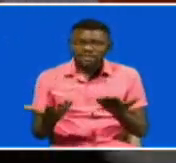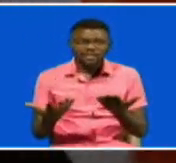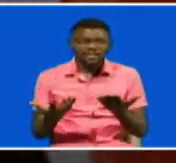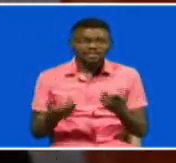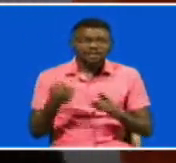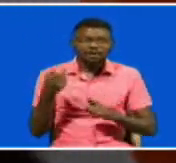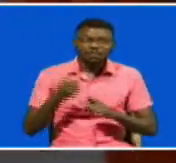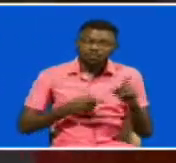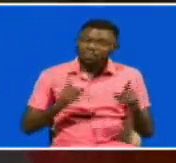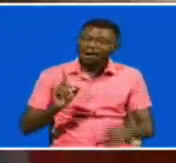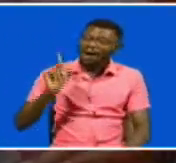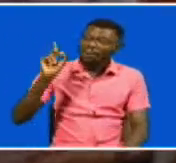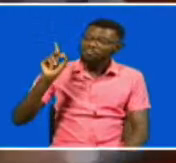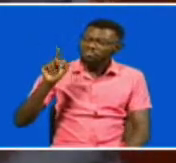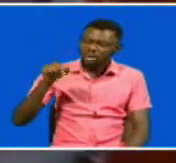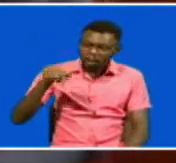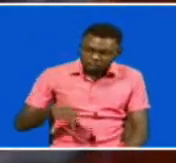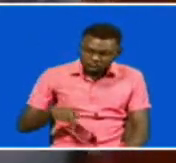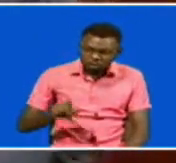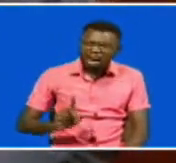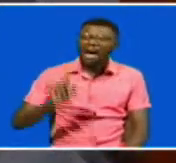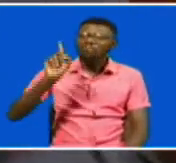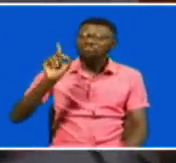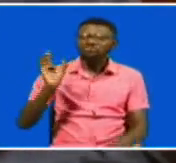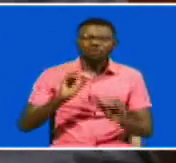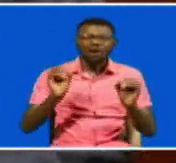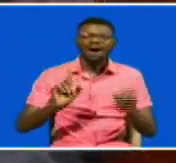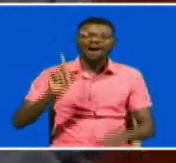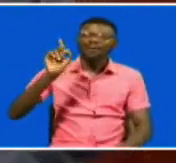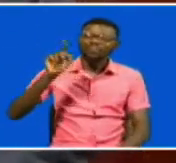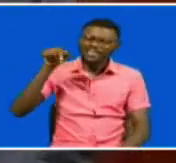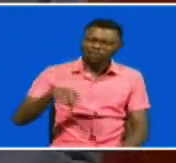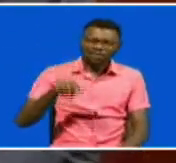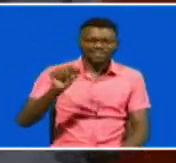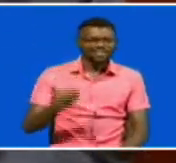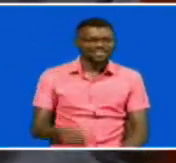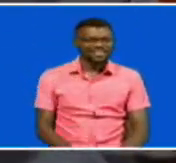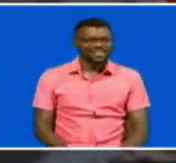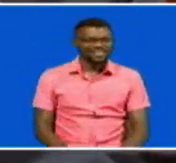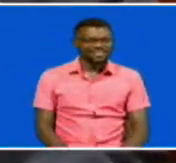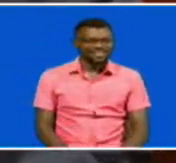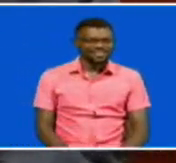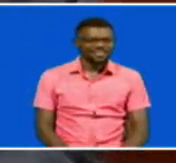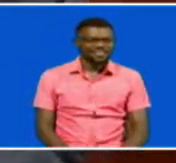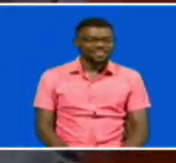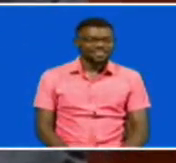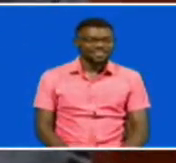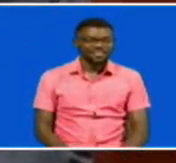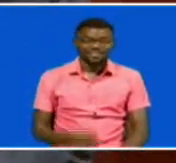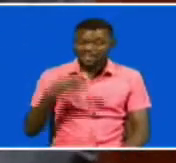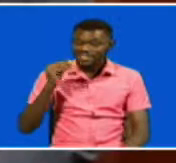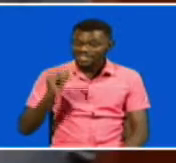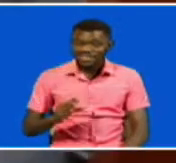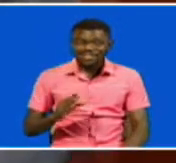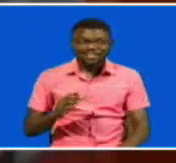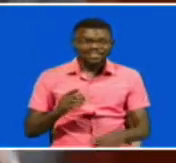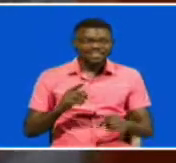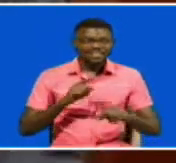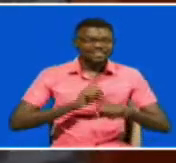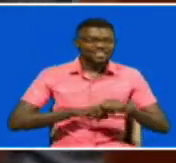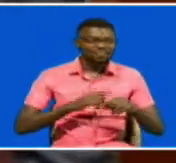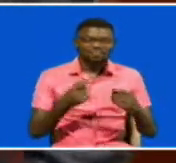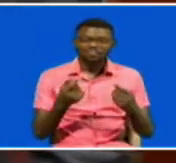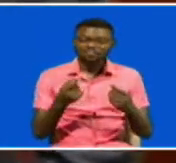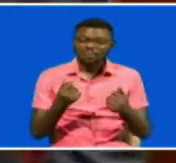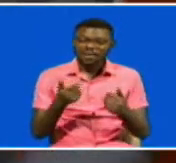it is coming from up, not bottom up. That is, now, Mr. Speaker, when there was more money, when